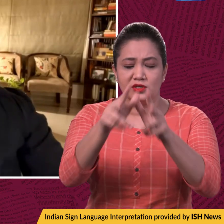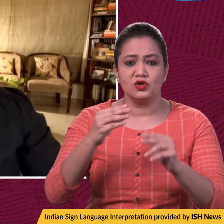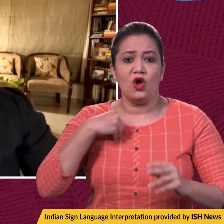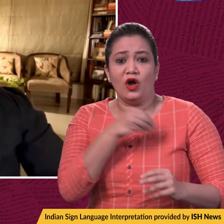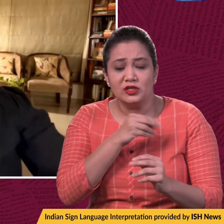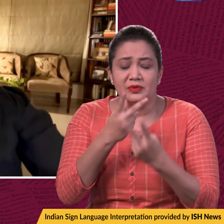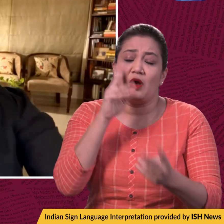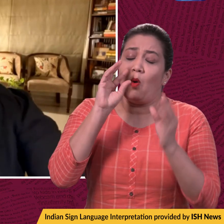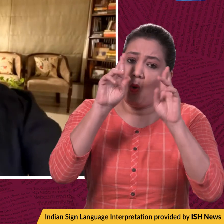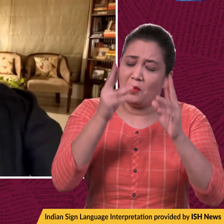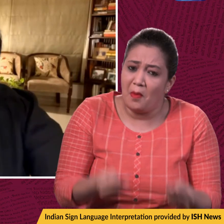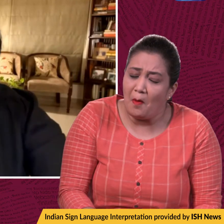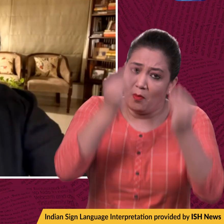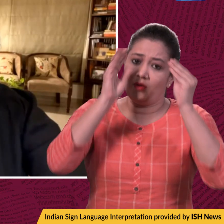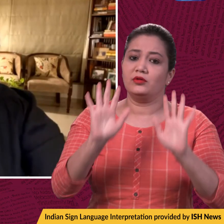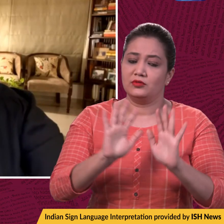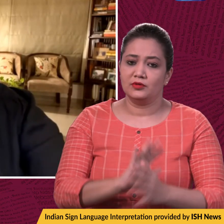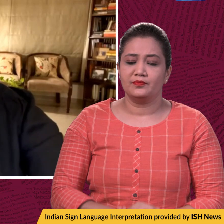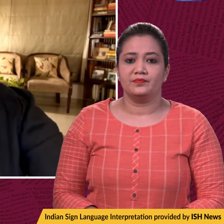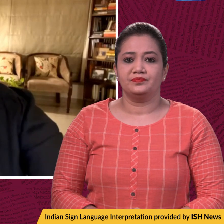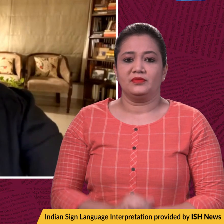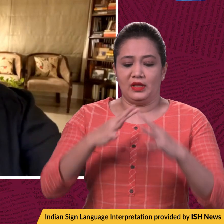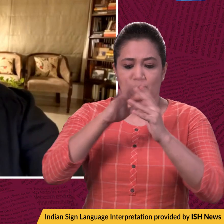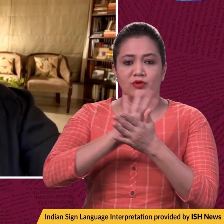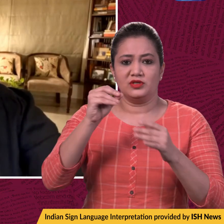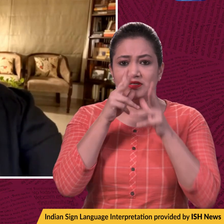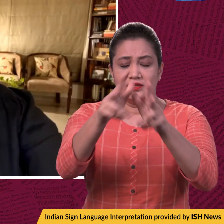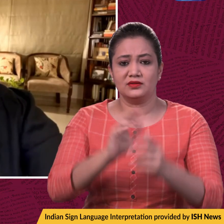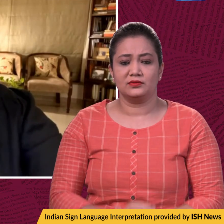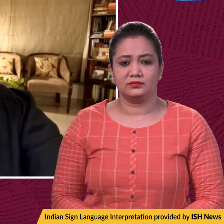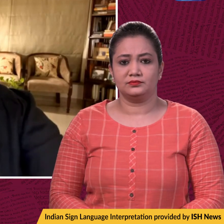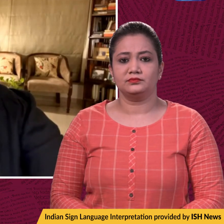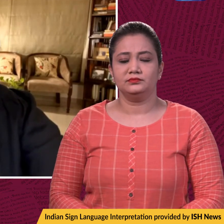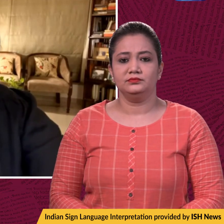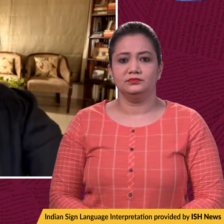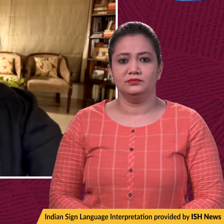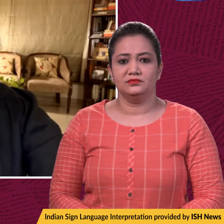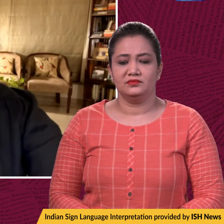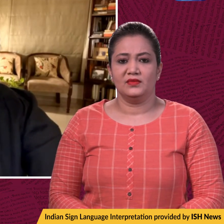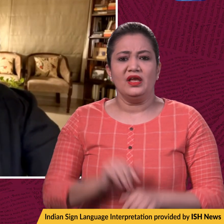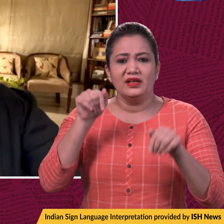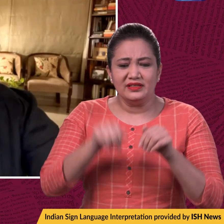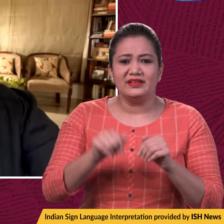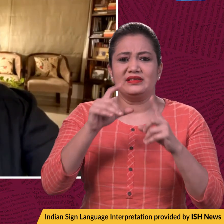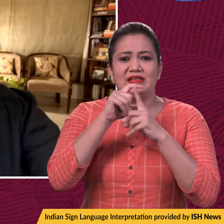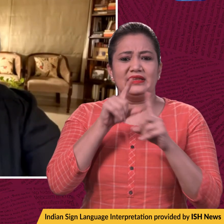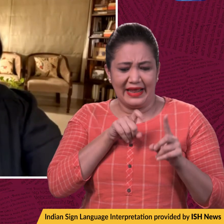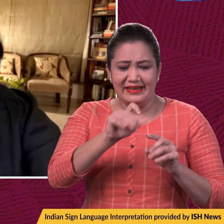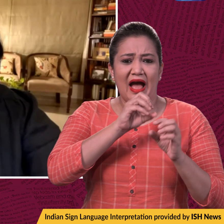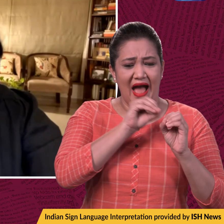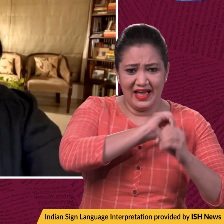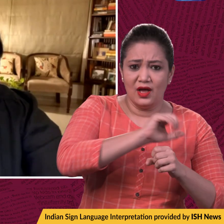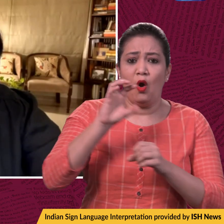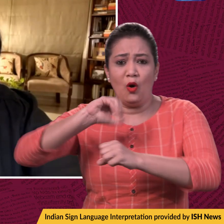said hospitalizations will now go up. The WHO in a statement has said, and I quote, even if the severity